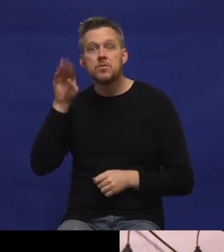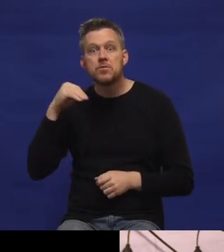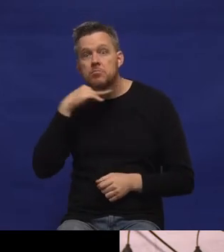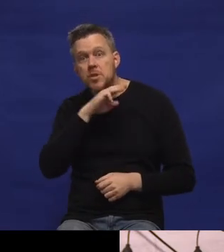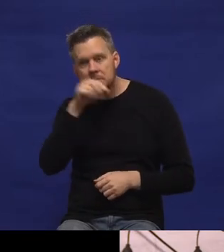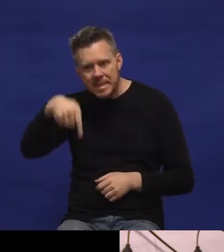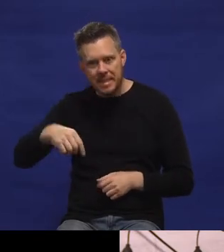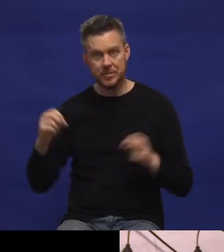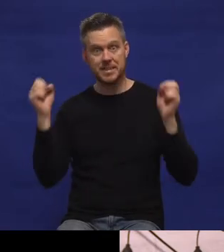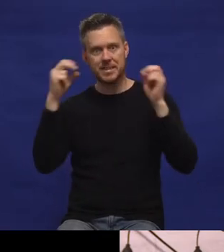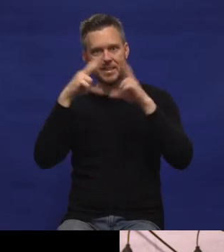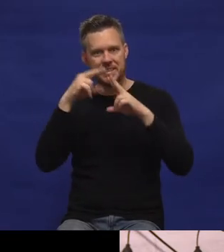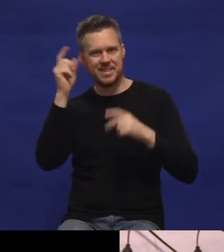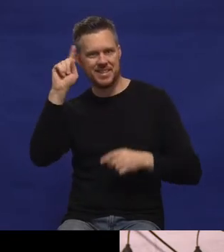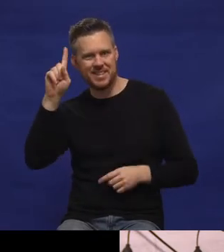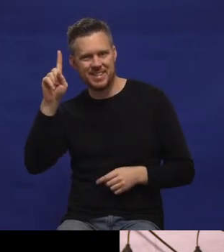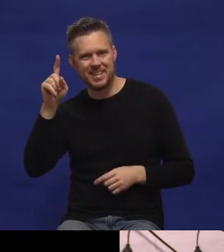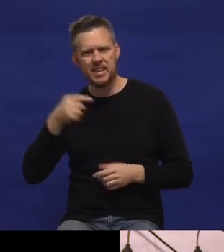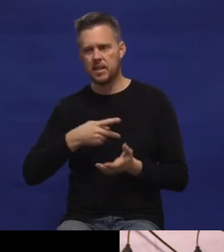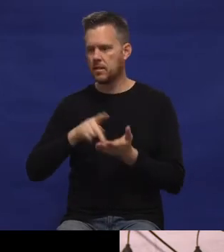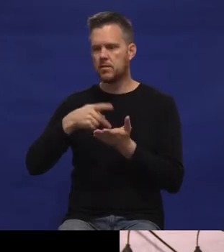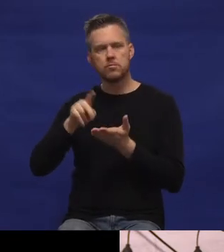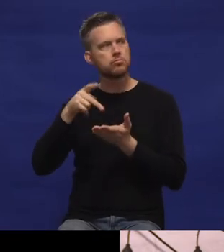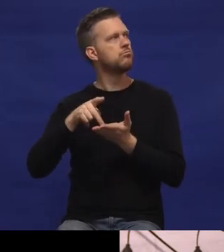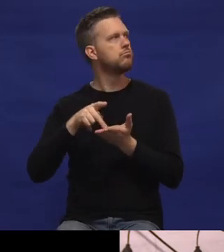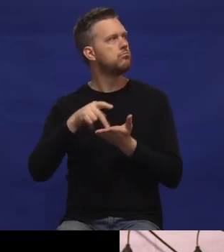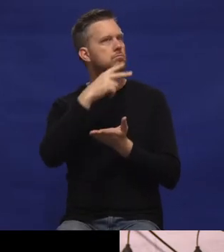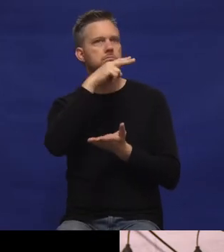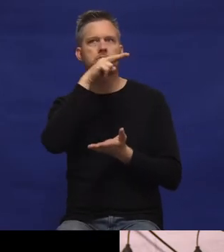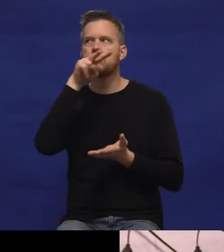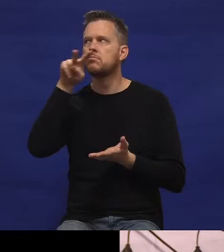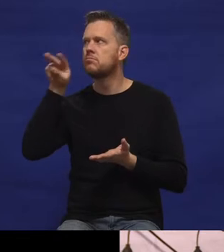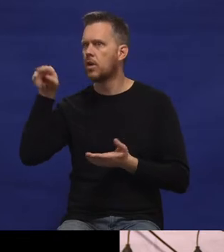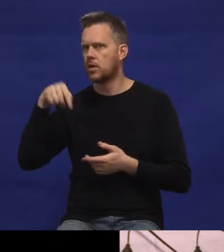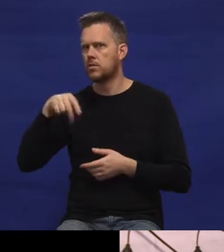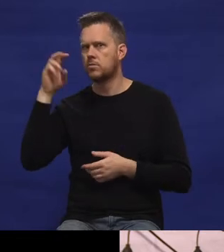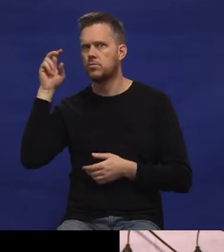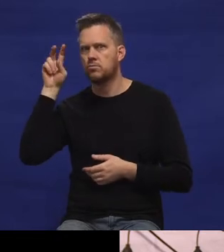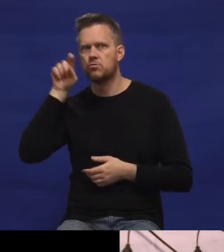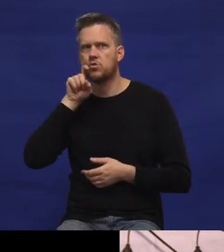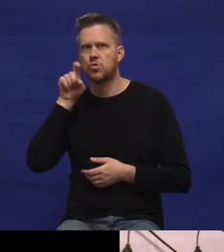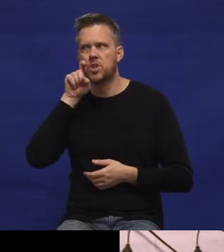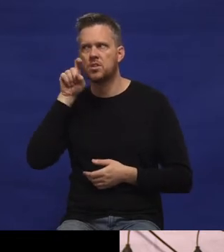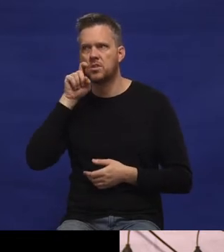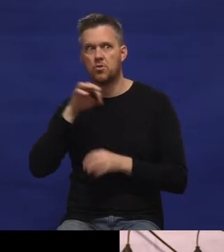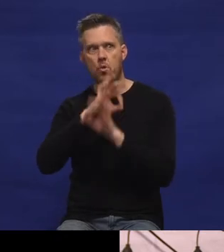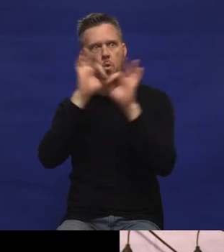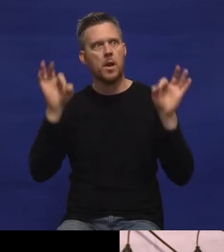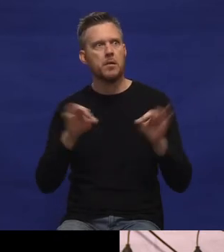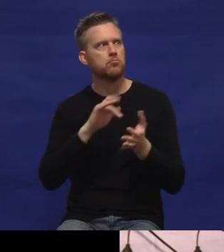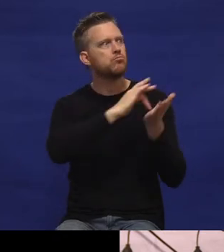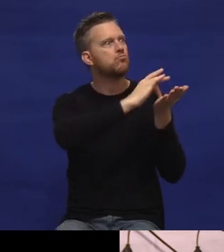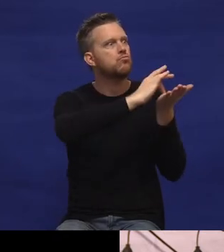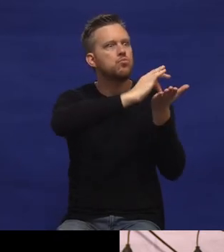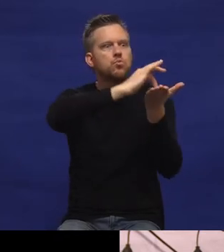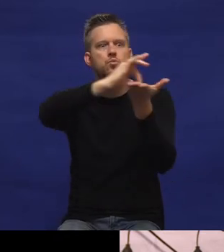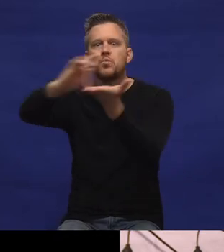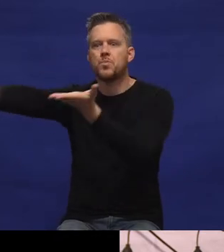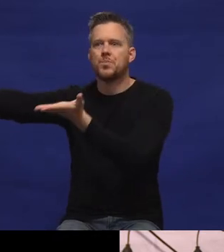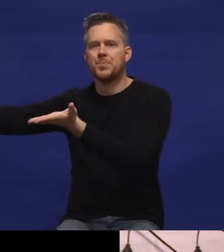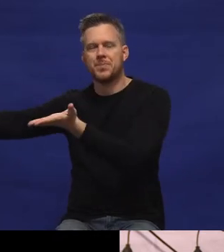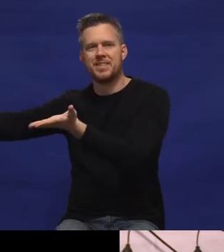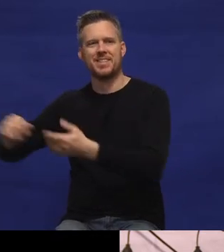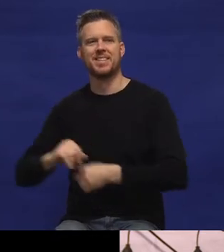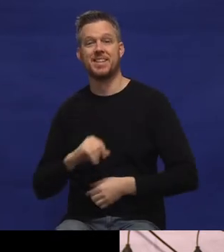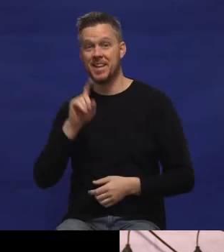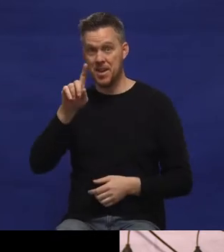live in Sydney. They kind of walked into the auditorium and looked around and said, oh, this is strange because there's nobody here. But as we look into